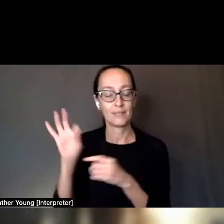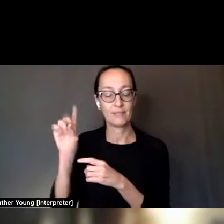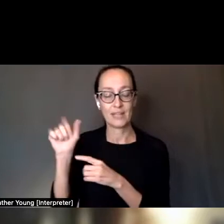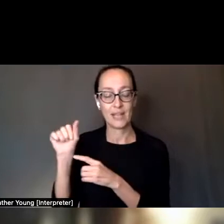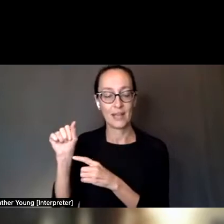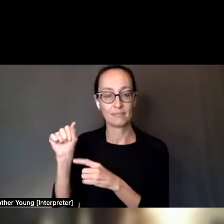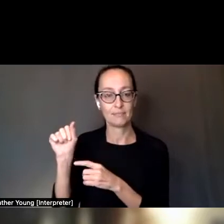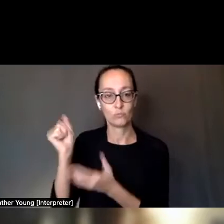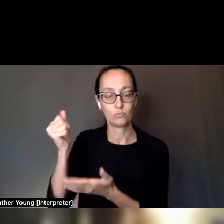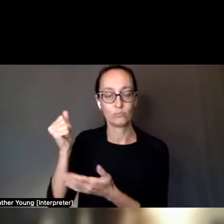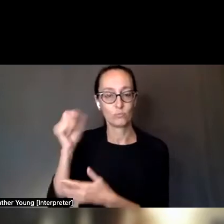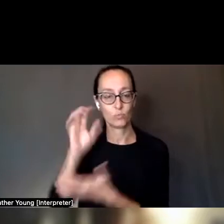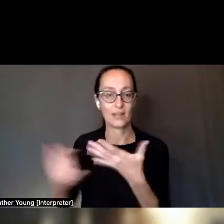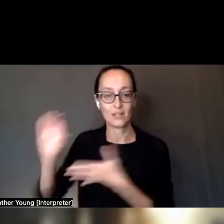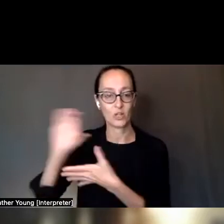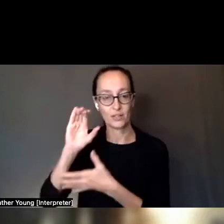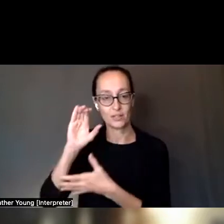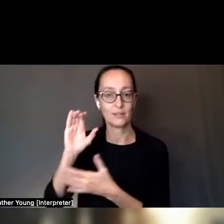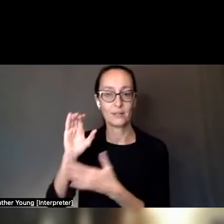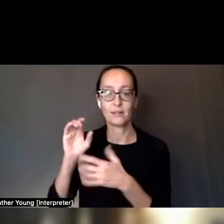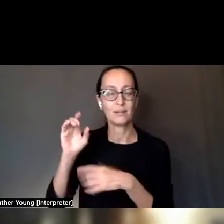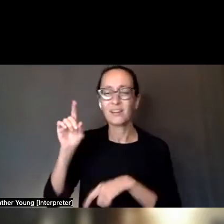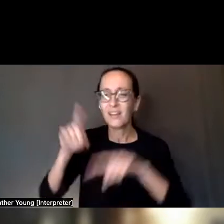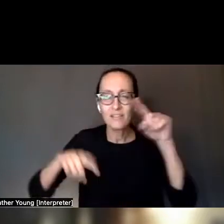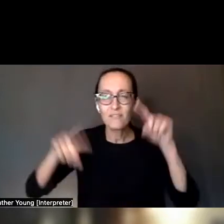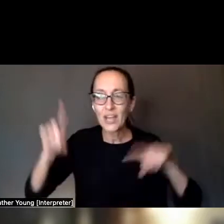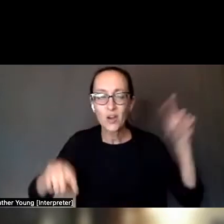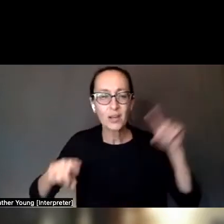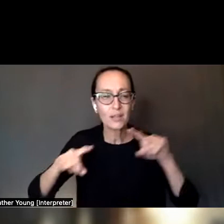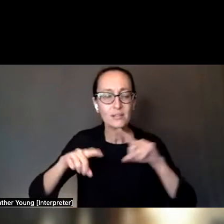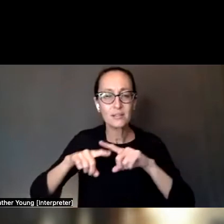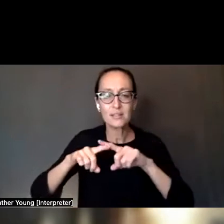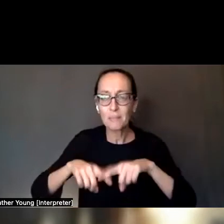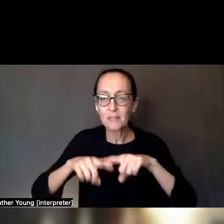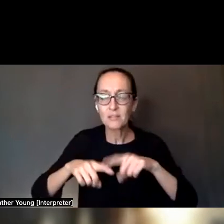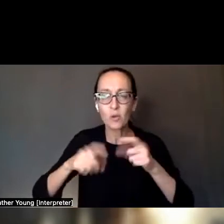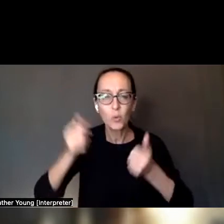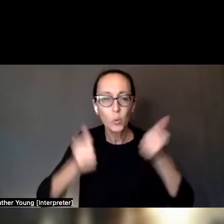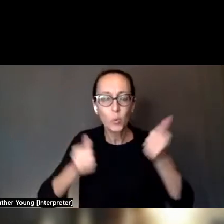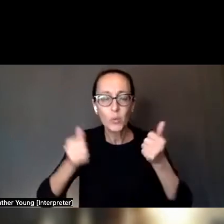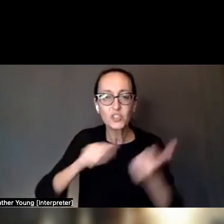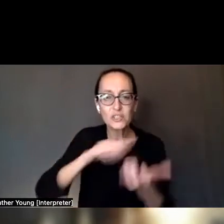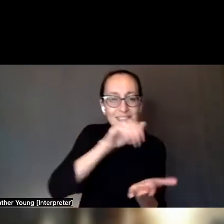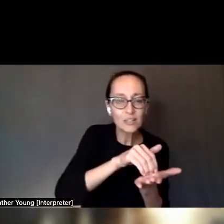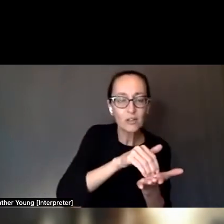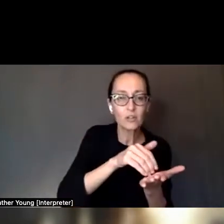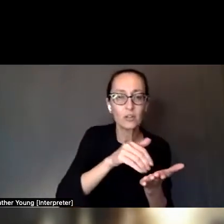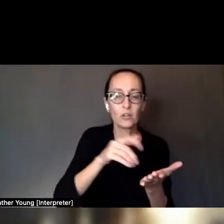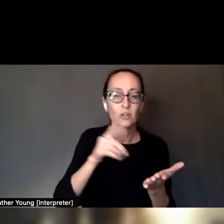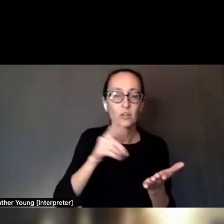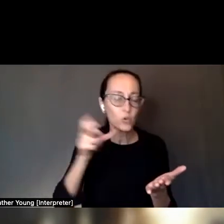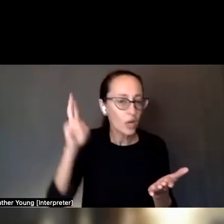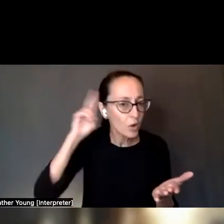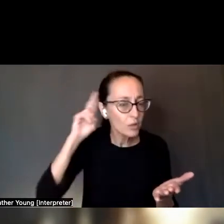criteria. They vary across cochlear implant centers, the way we use the